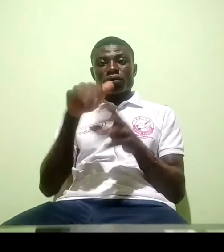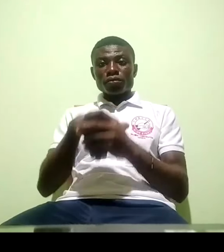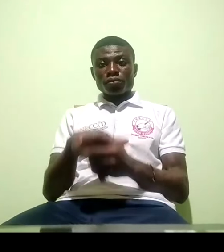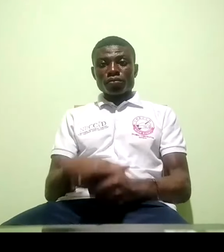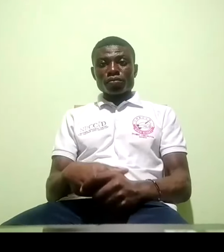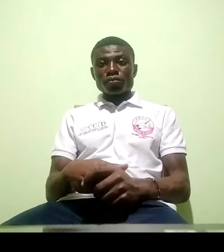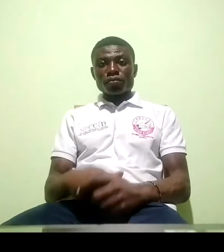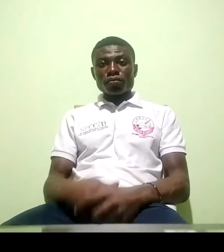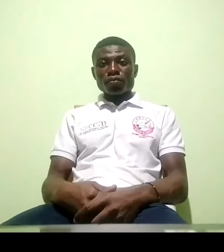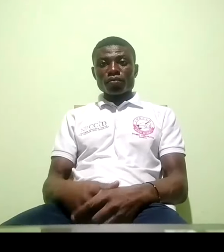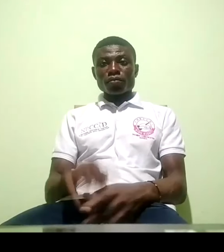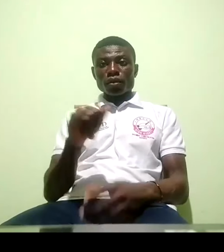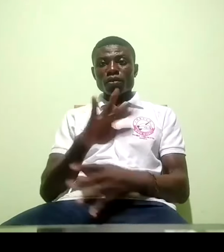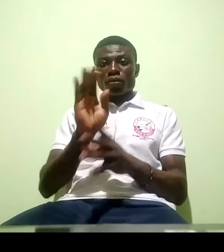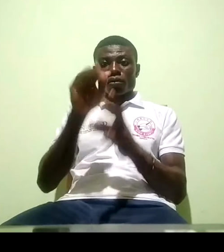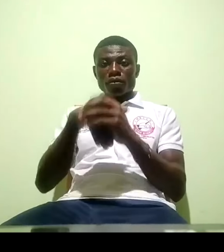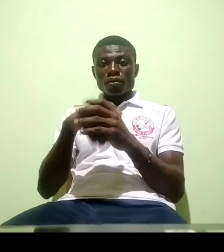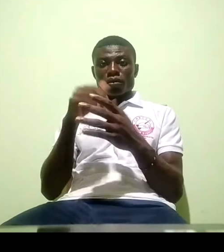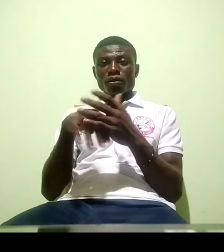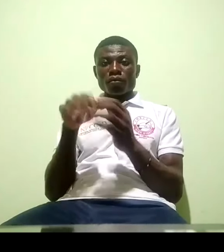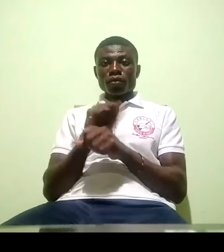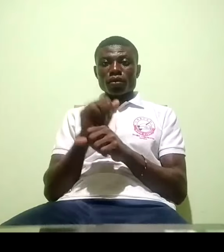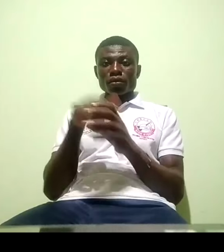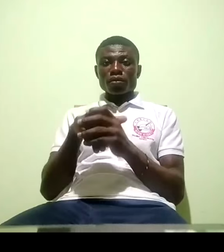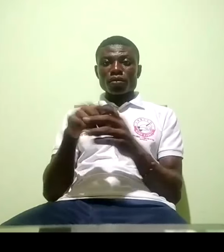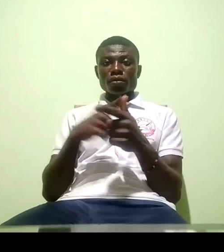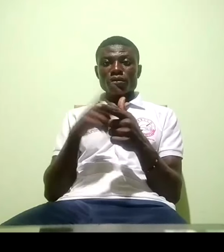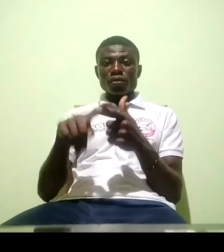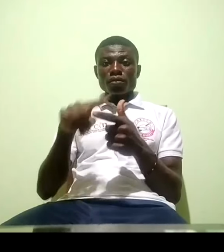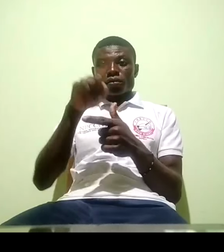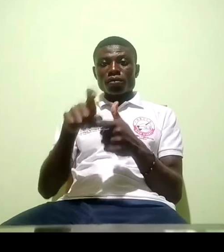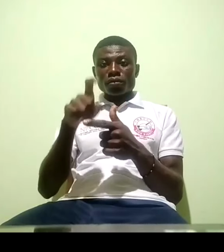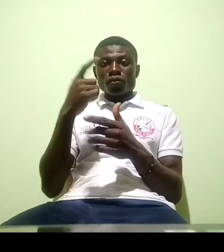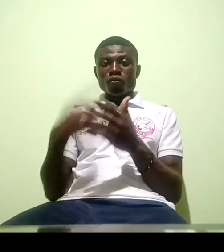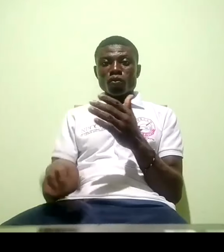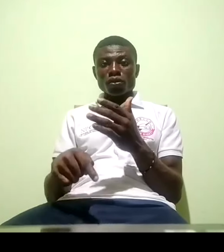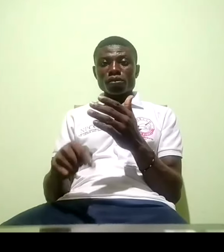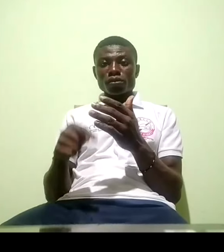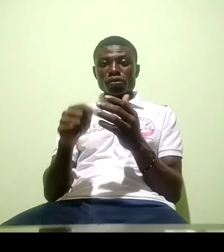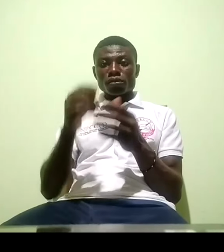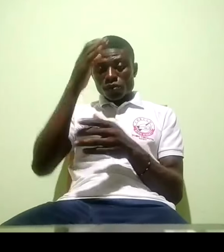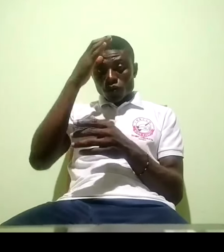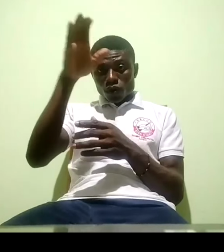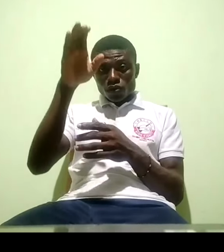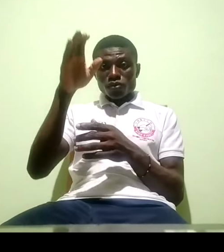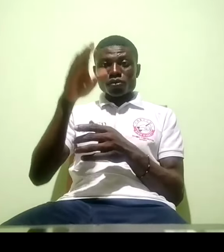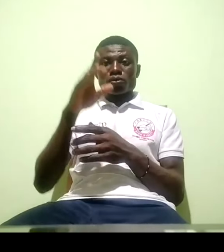fall within our mean. The next question, what are the major causes of dyscalculia